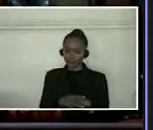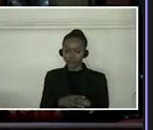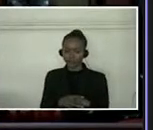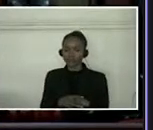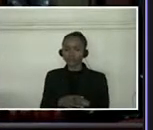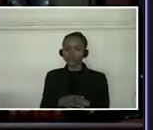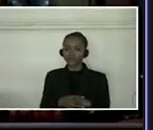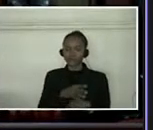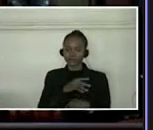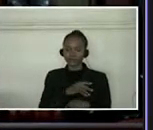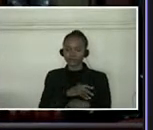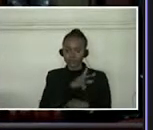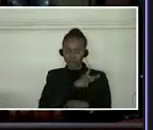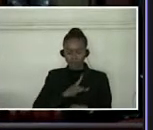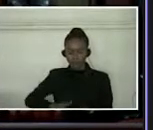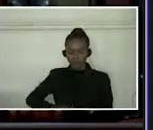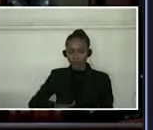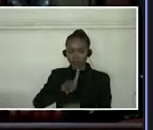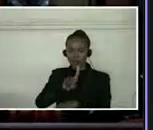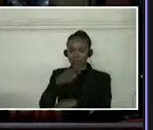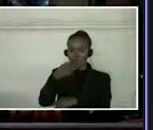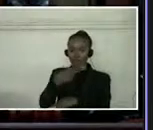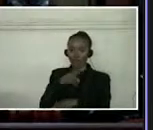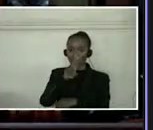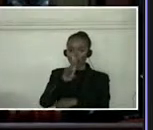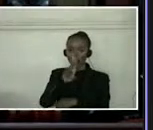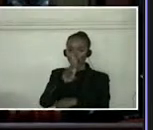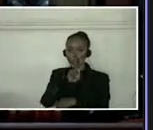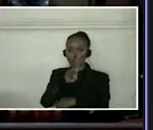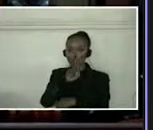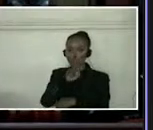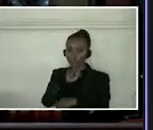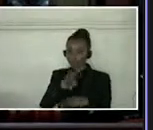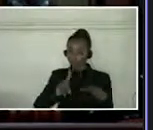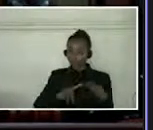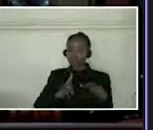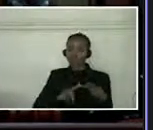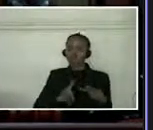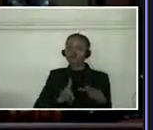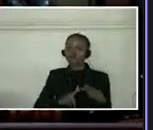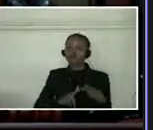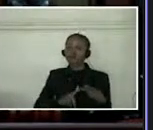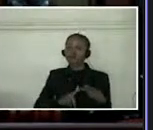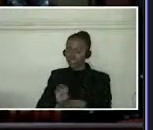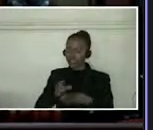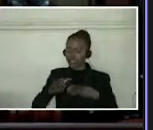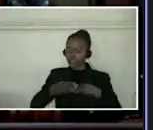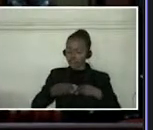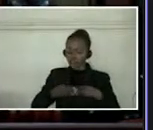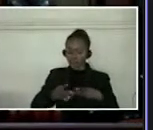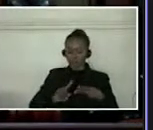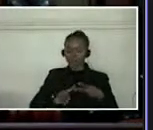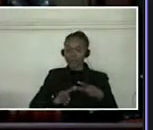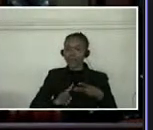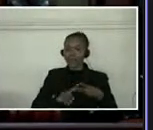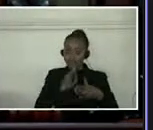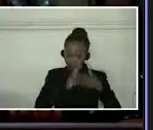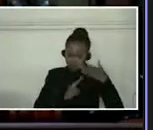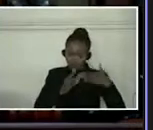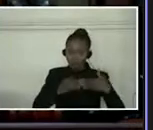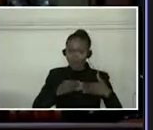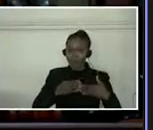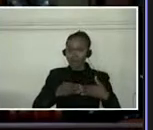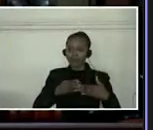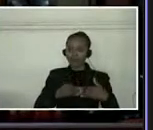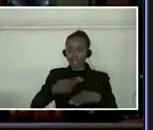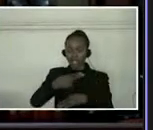the executive the honorable members the mec kamavim bella h.o.g dr tong